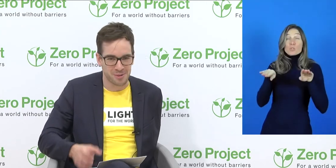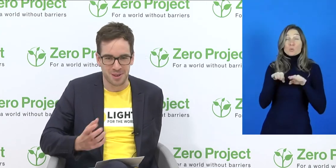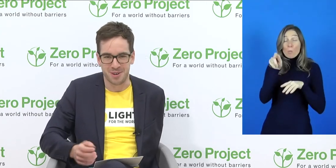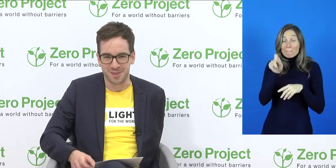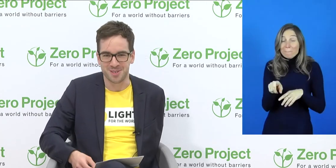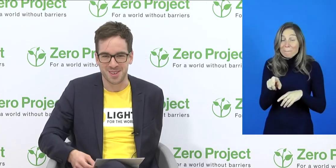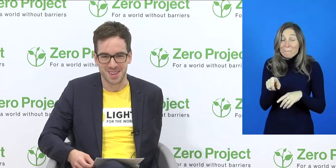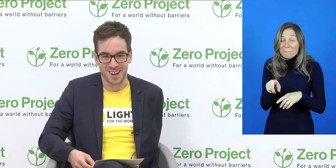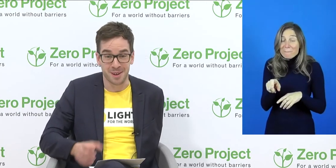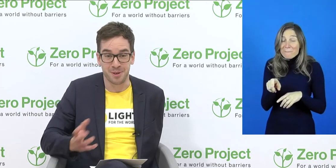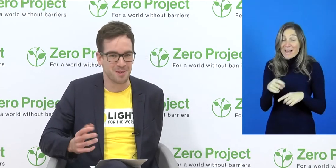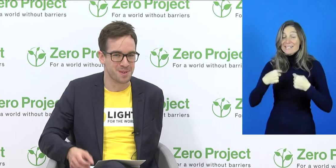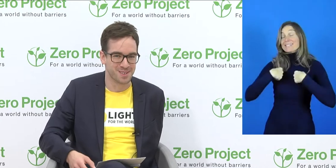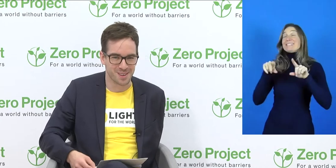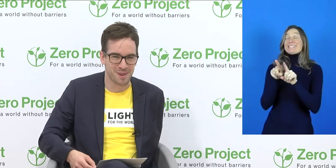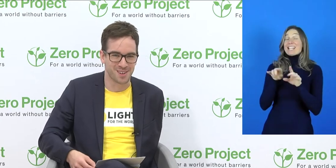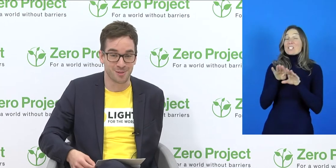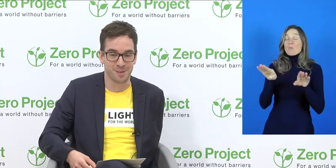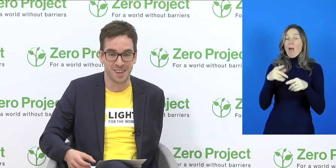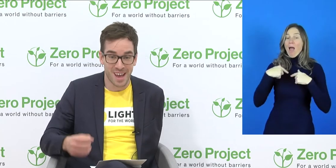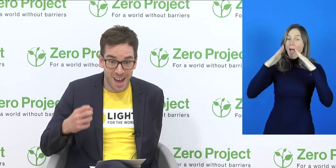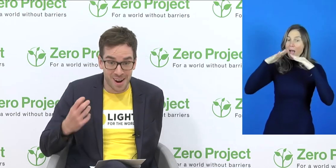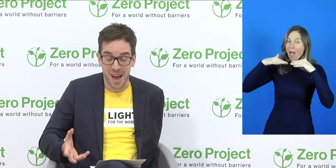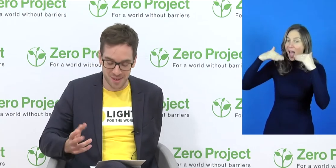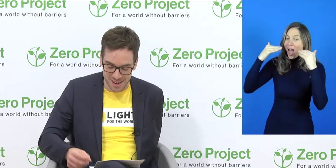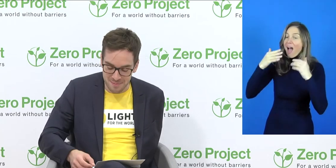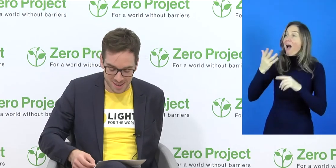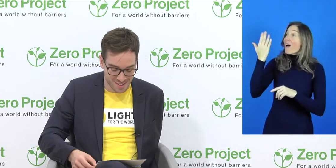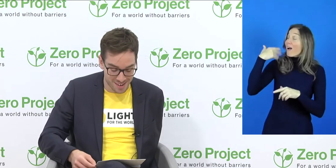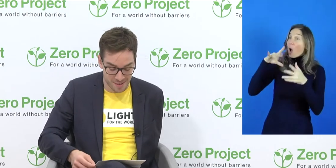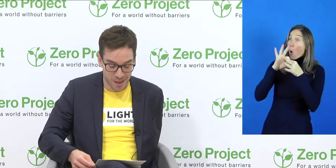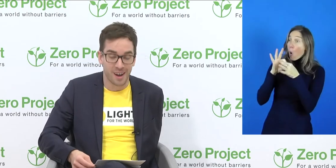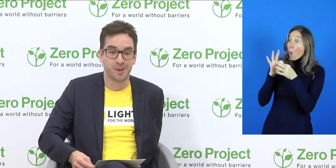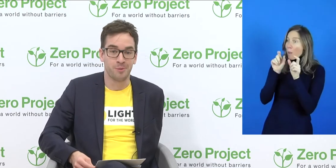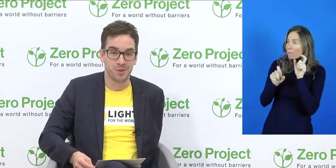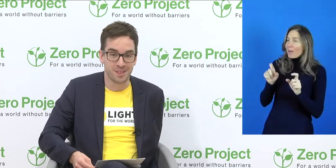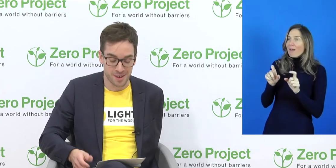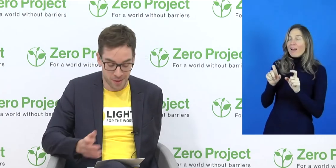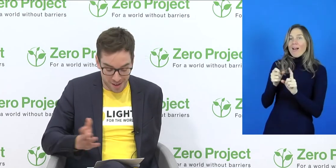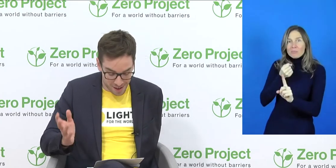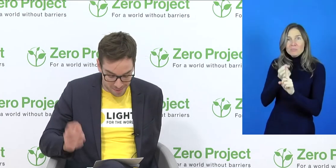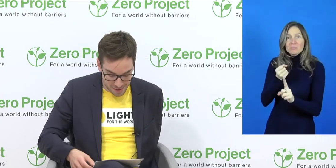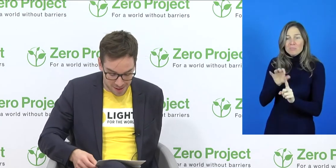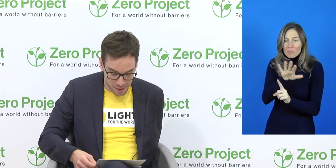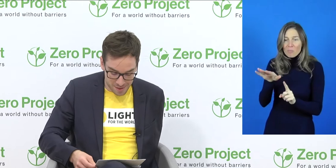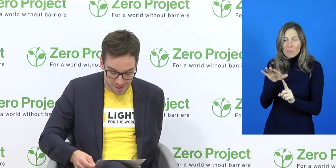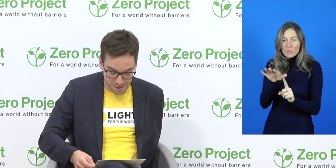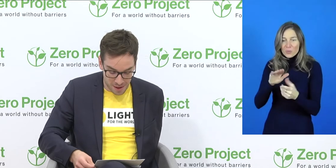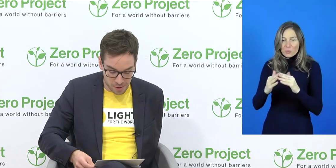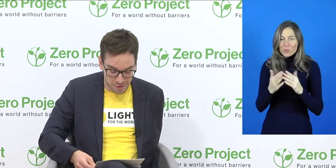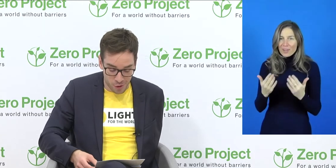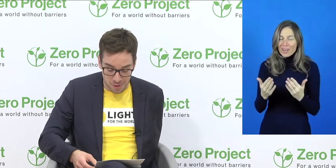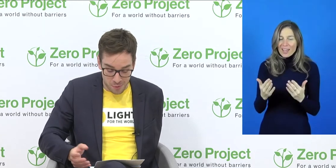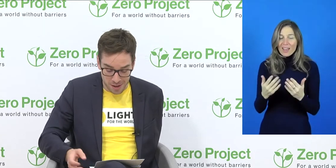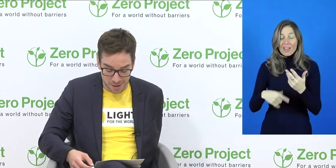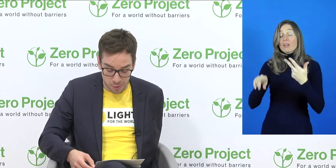swimmer, I'm really proud to see that other Paralympians and especially swimmers are having an impact in their community. Another one is the